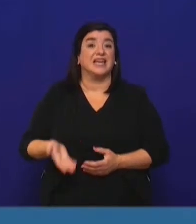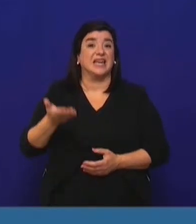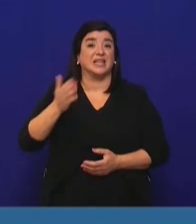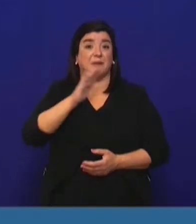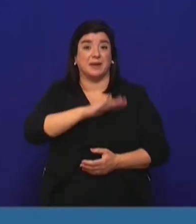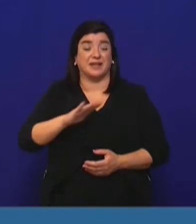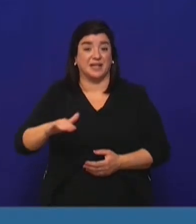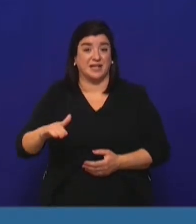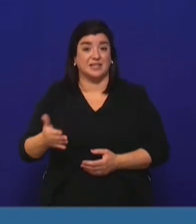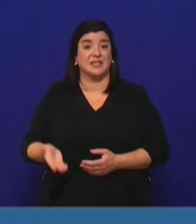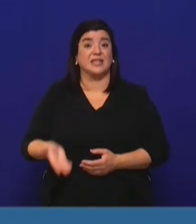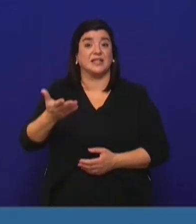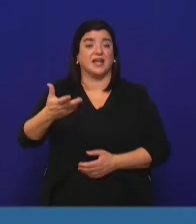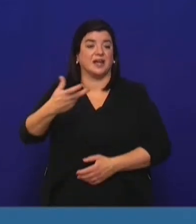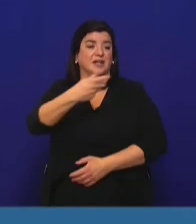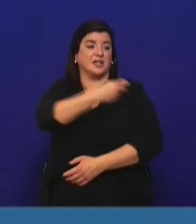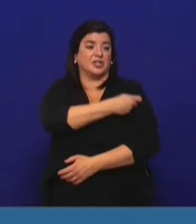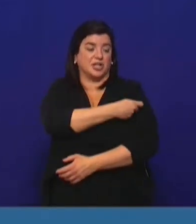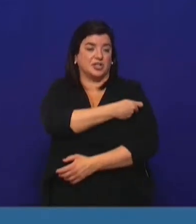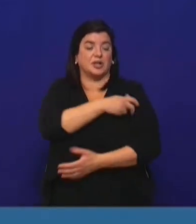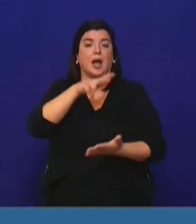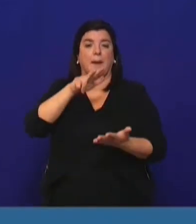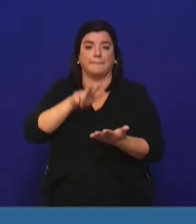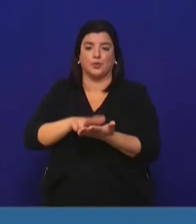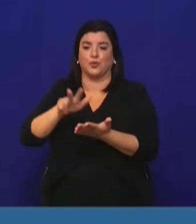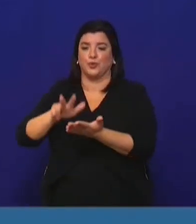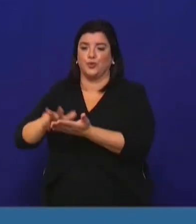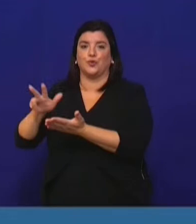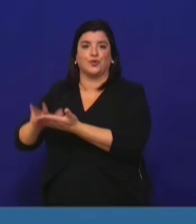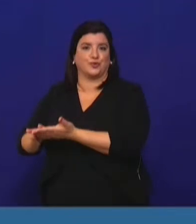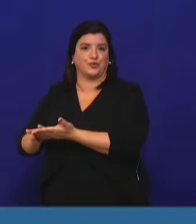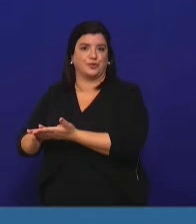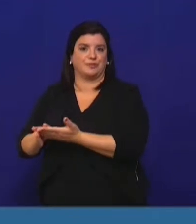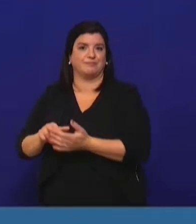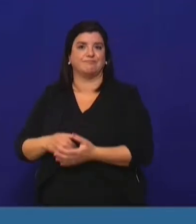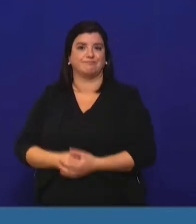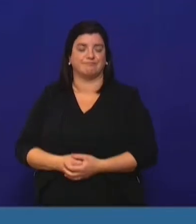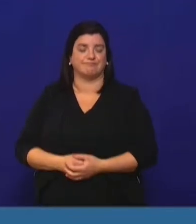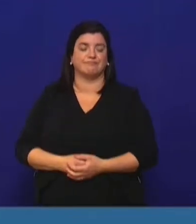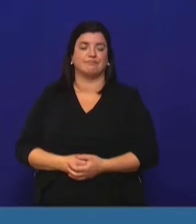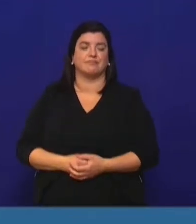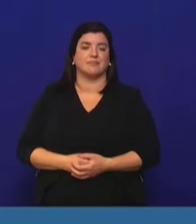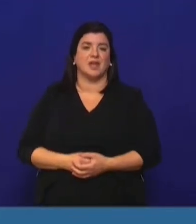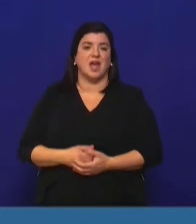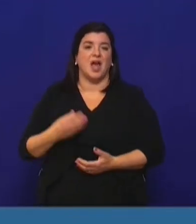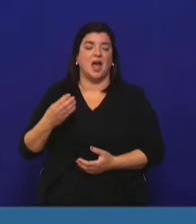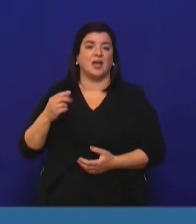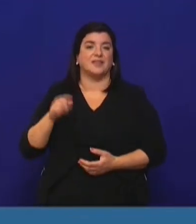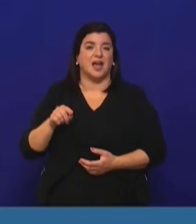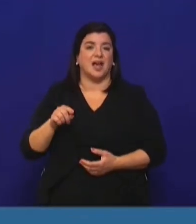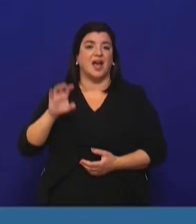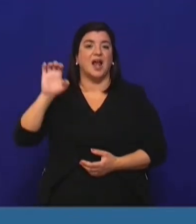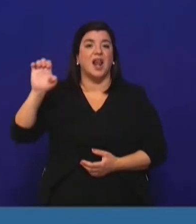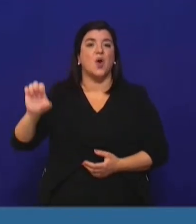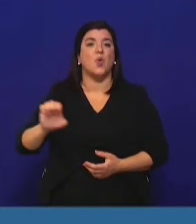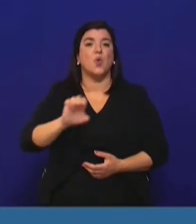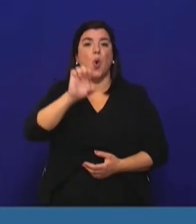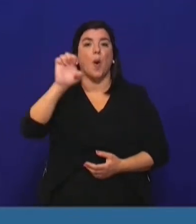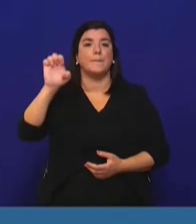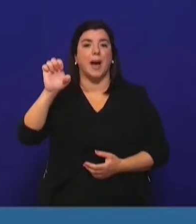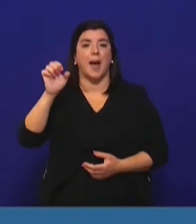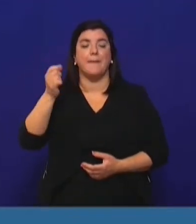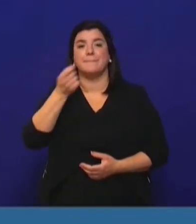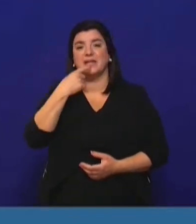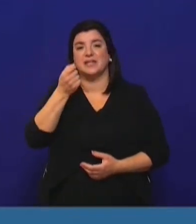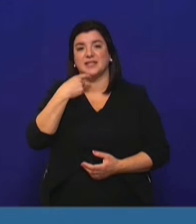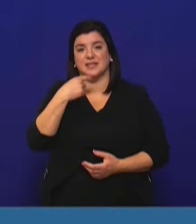li qegħdin jiġu jingħataw l-autorizzazzjoni minnaħa tal-European Medicines Agency, ġifieri kellna tal-Pfizer, tal-Moderna